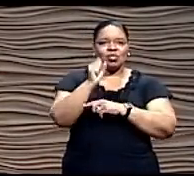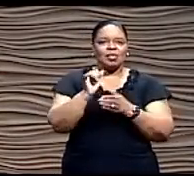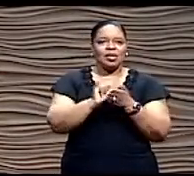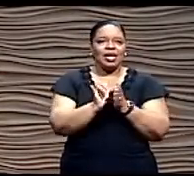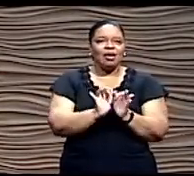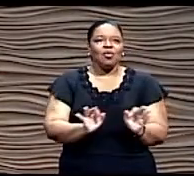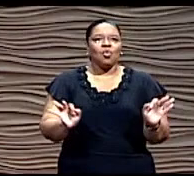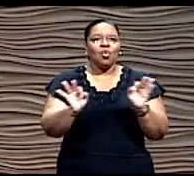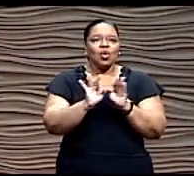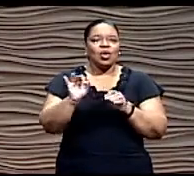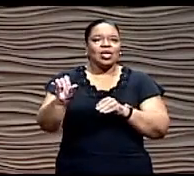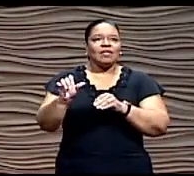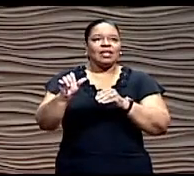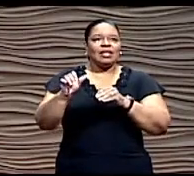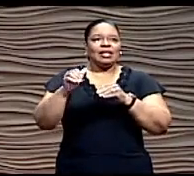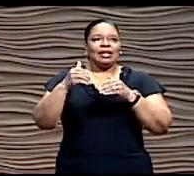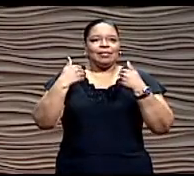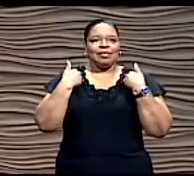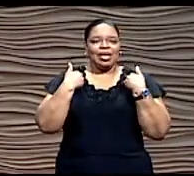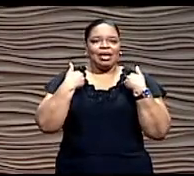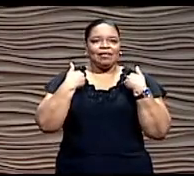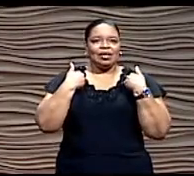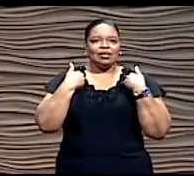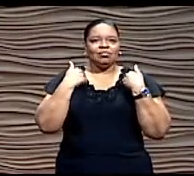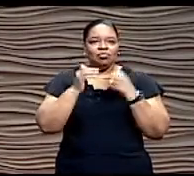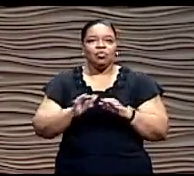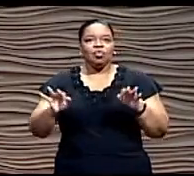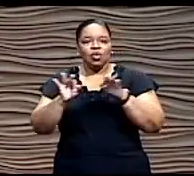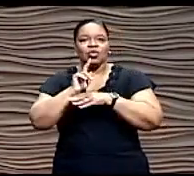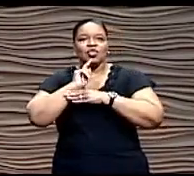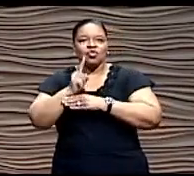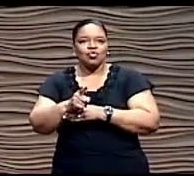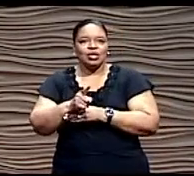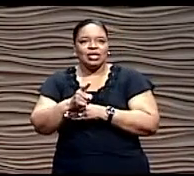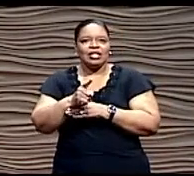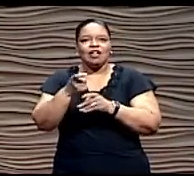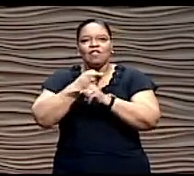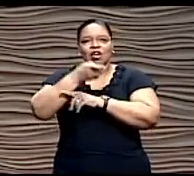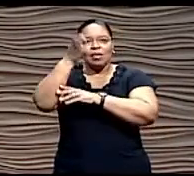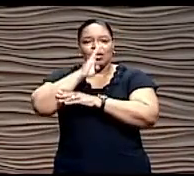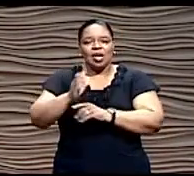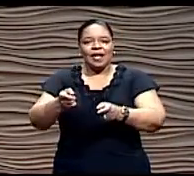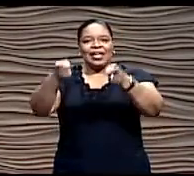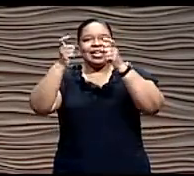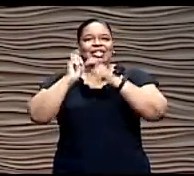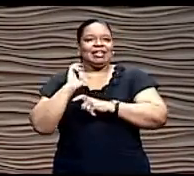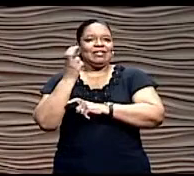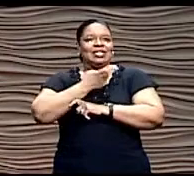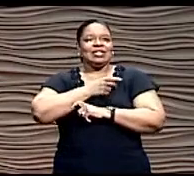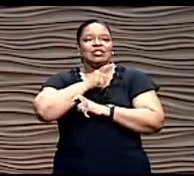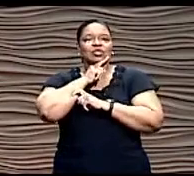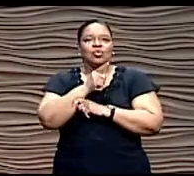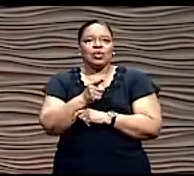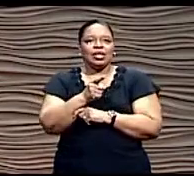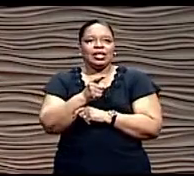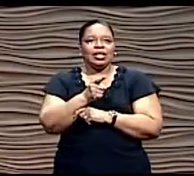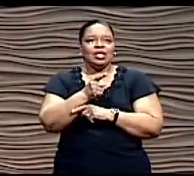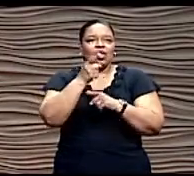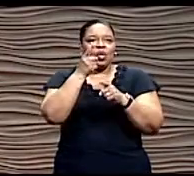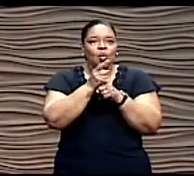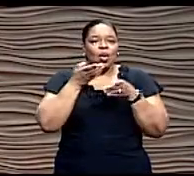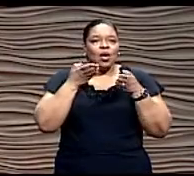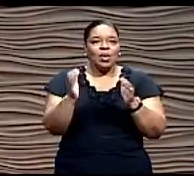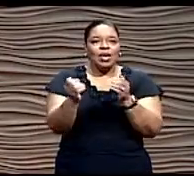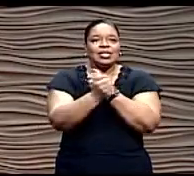of somebodiness comes from a grand God that gives us the morals and ethics and the love